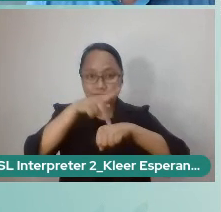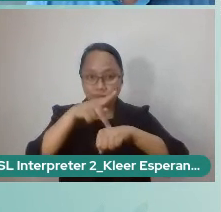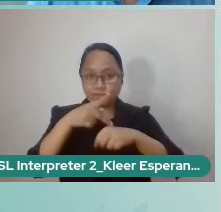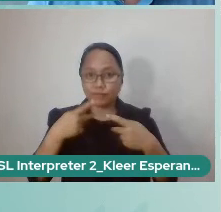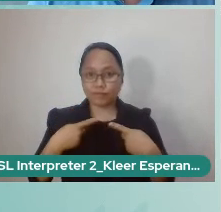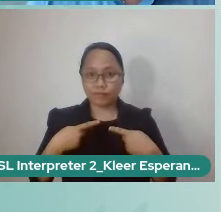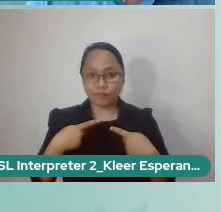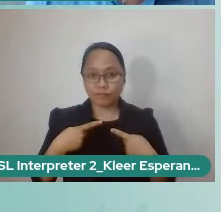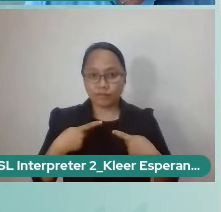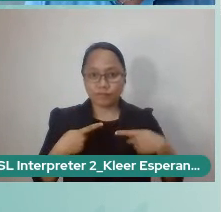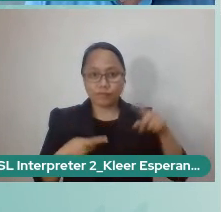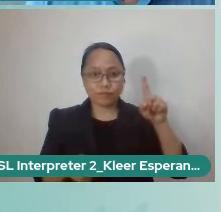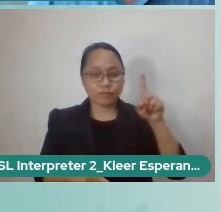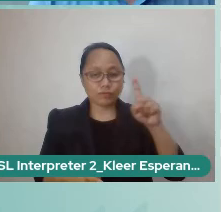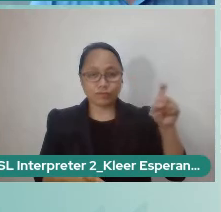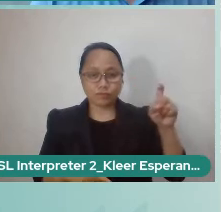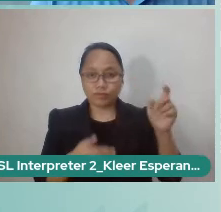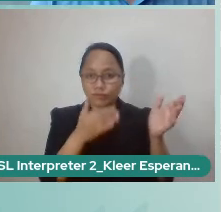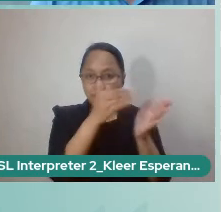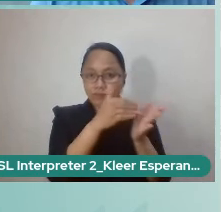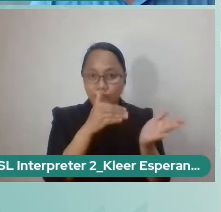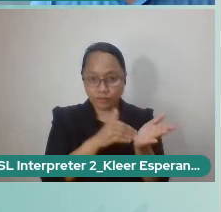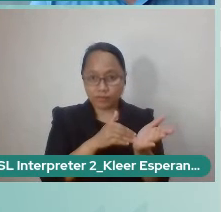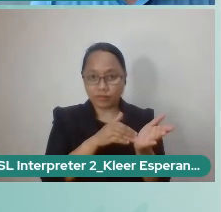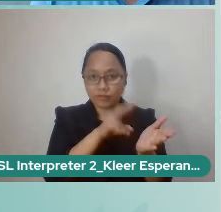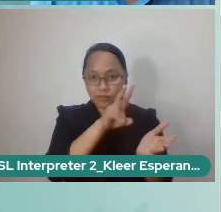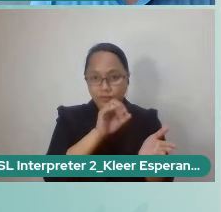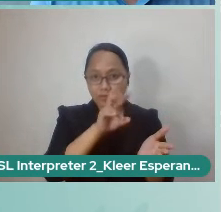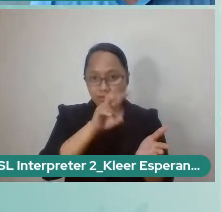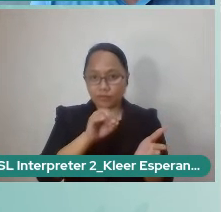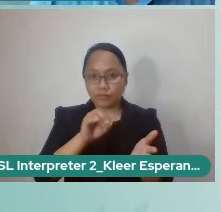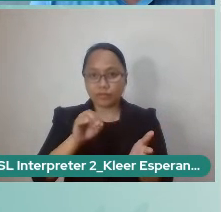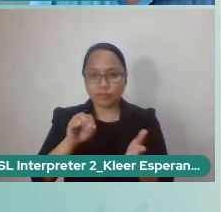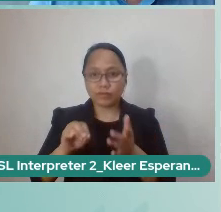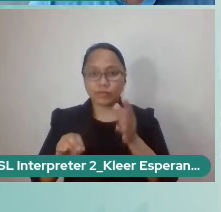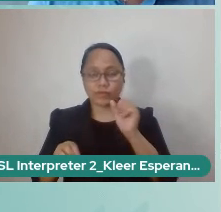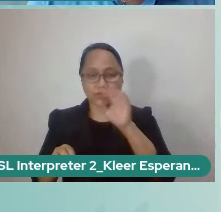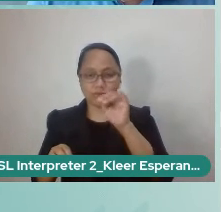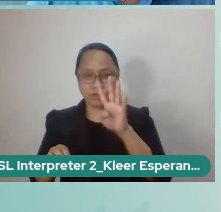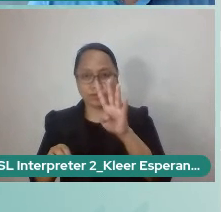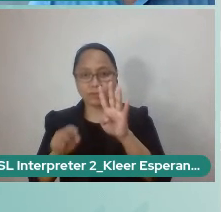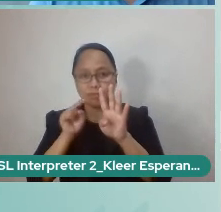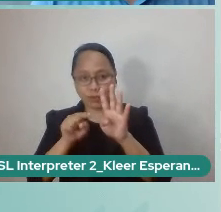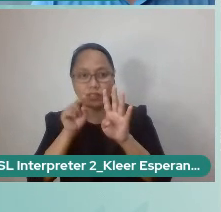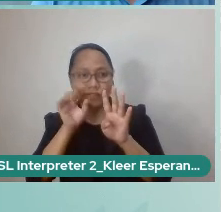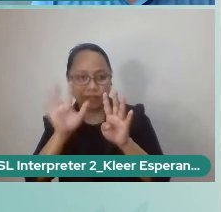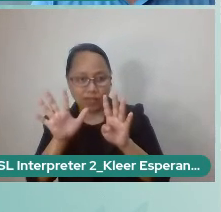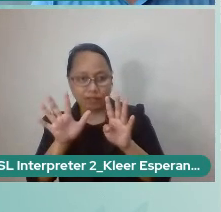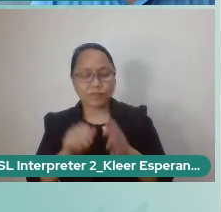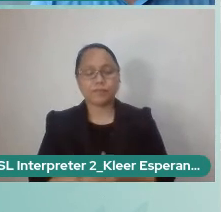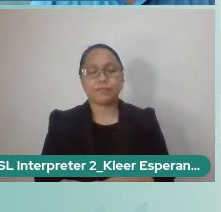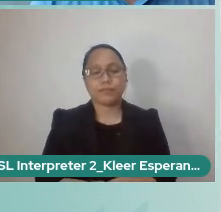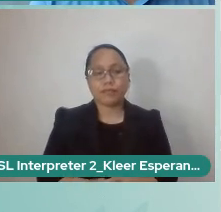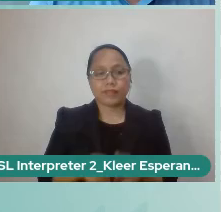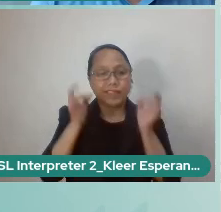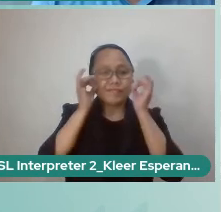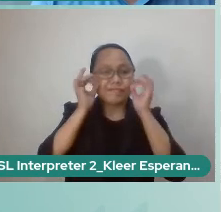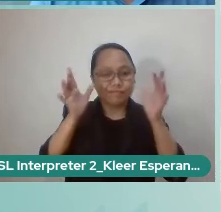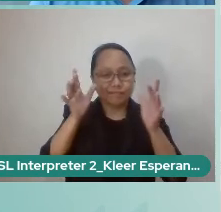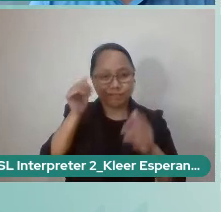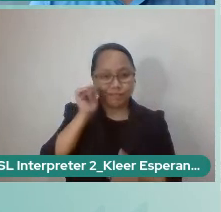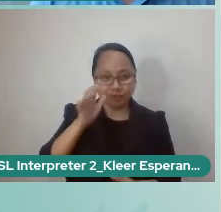is 14.5, and the women at risk at 35.6 million. Our population as